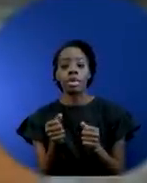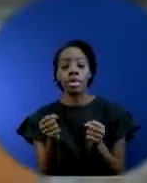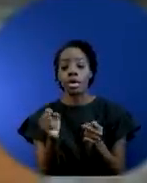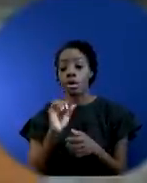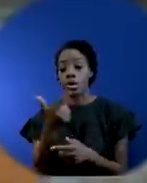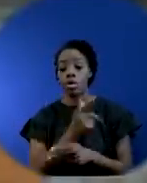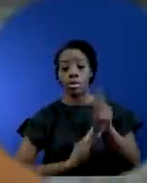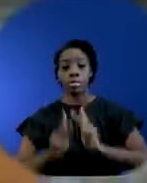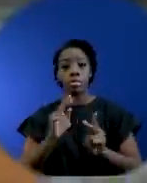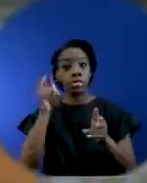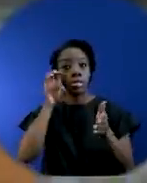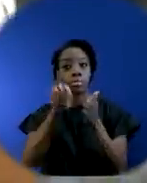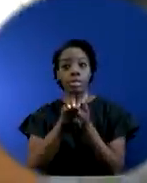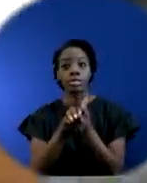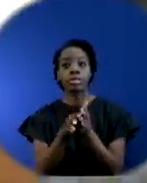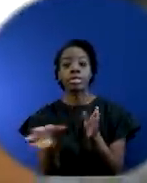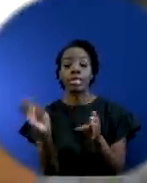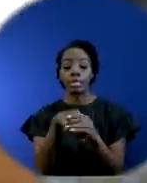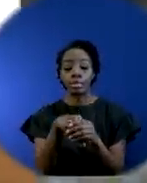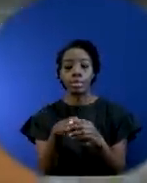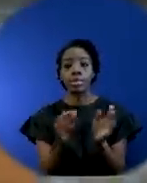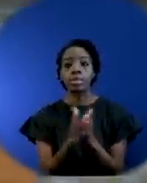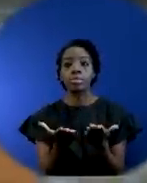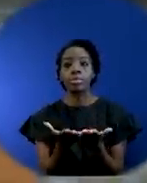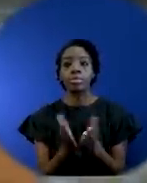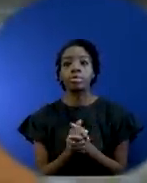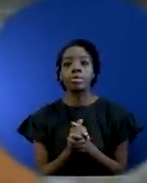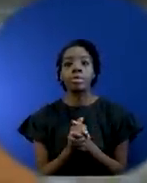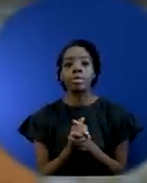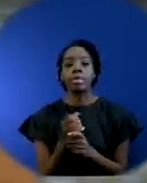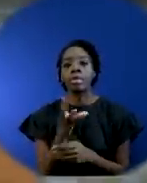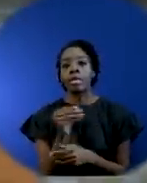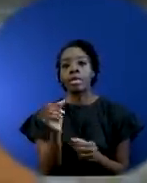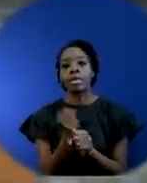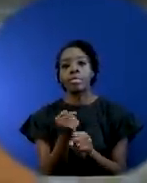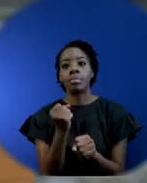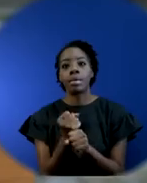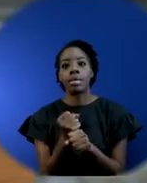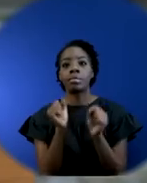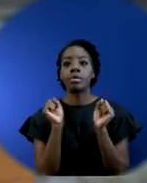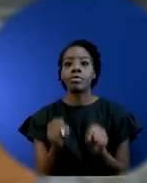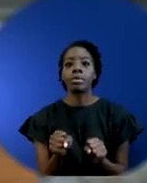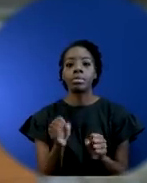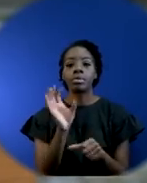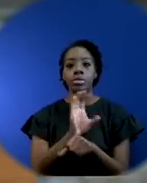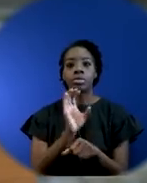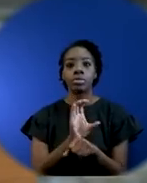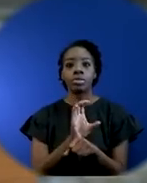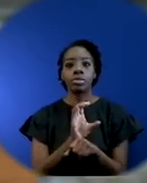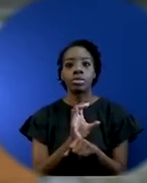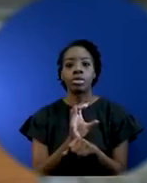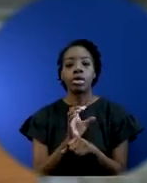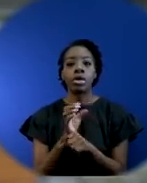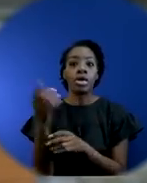picture is included who wants their picture included, and then we will make them available to the church later on this year. Our Summerfest is coming up